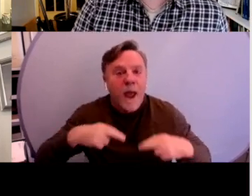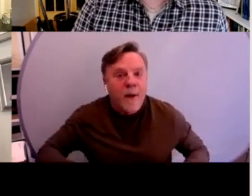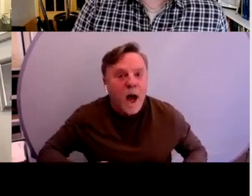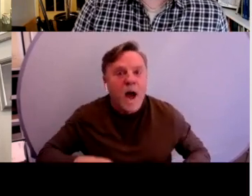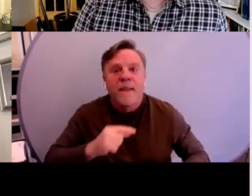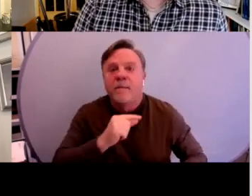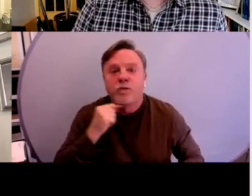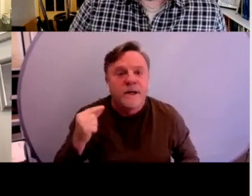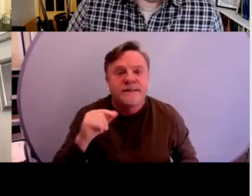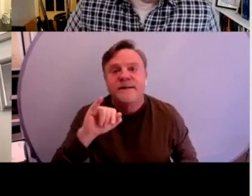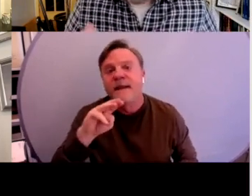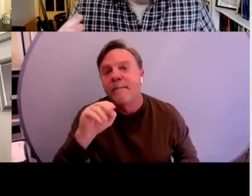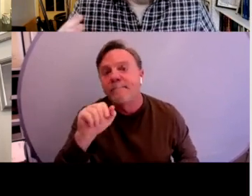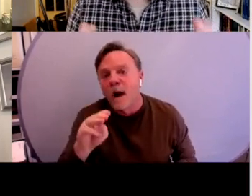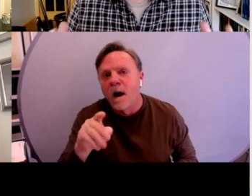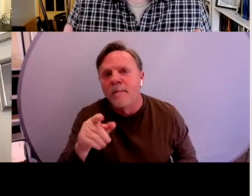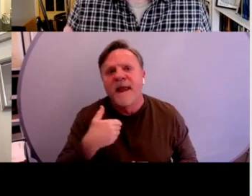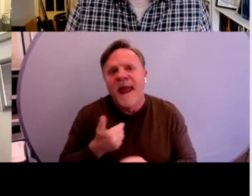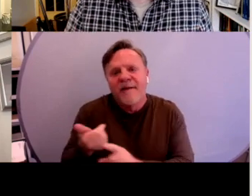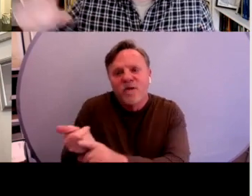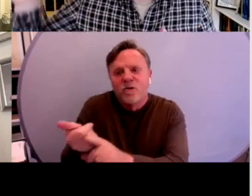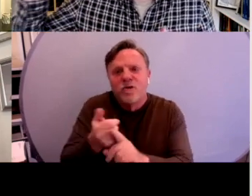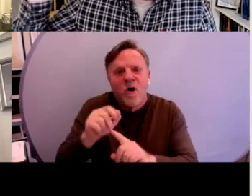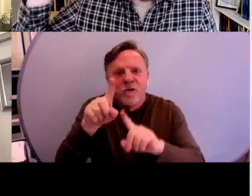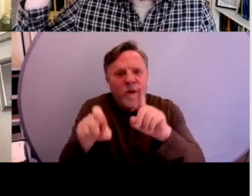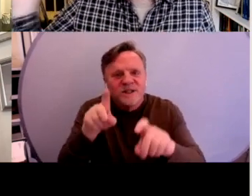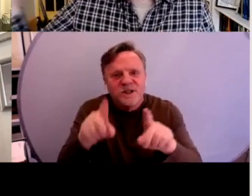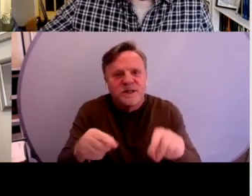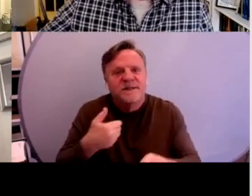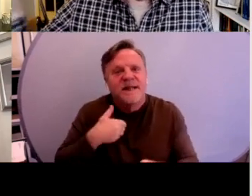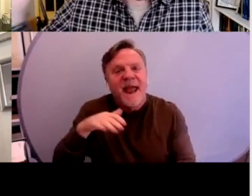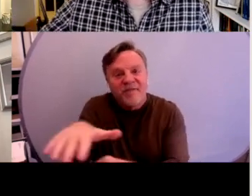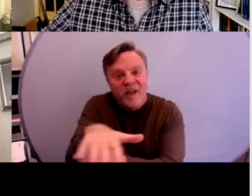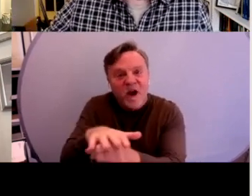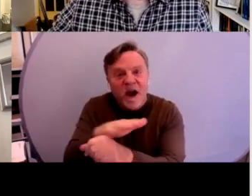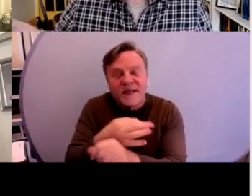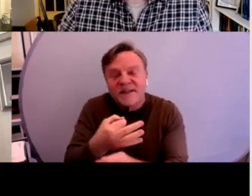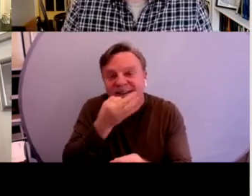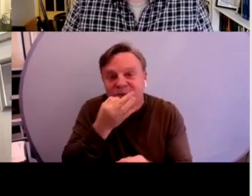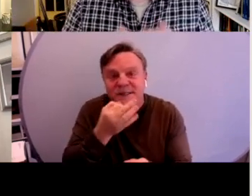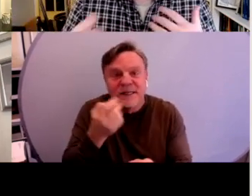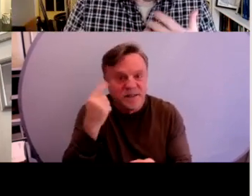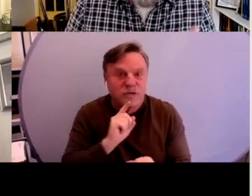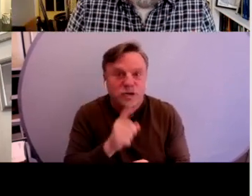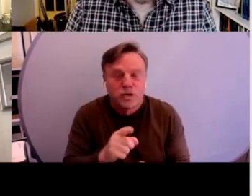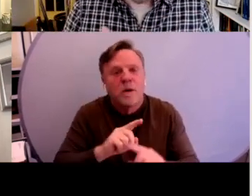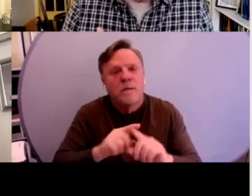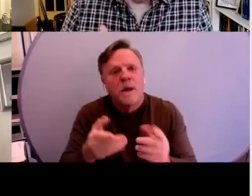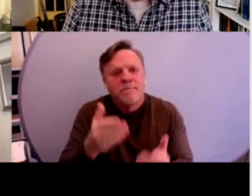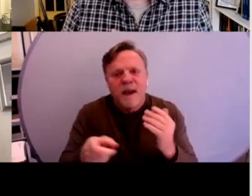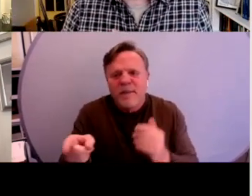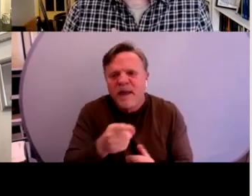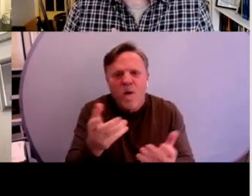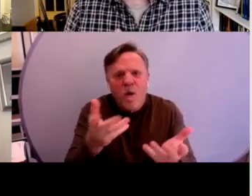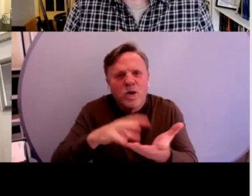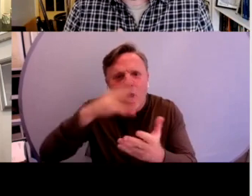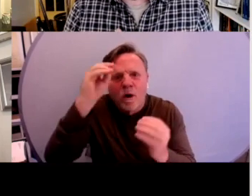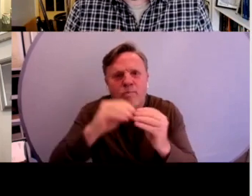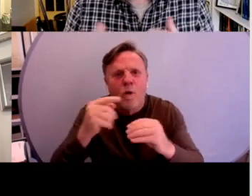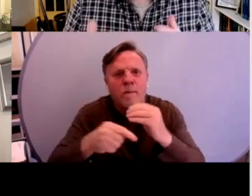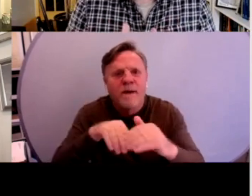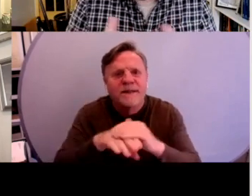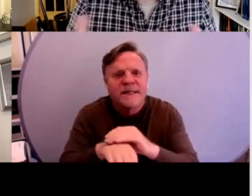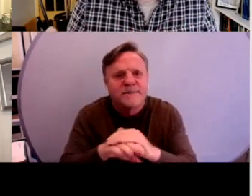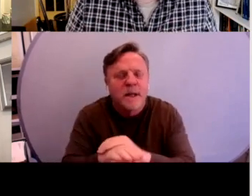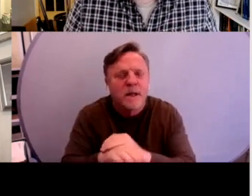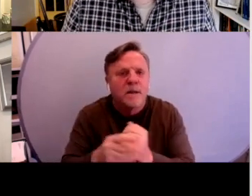imam, they're bringing their own questions. They have their areas of expertise for sure, but maybe they're looking to learn more about accessibility.